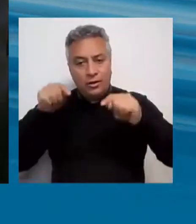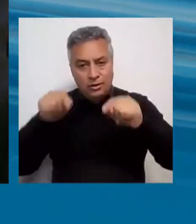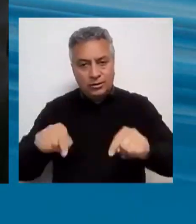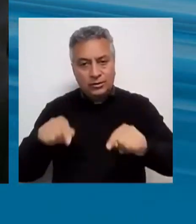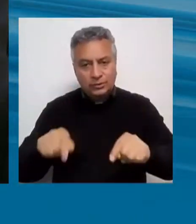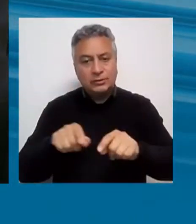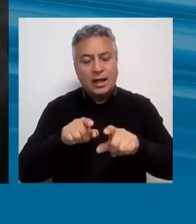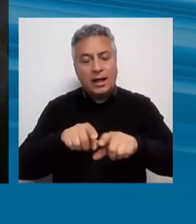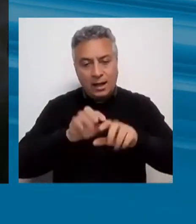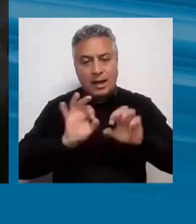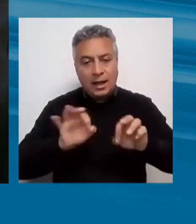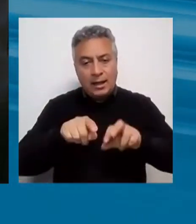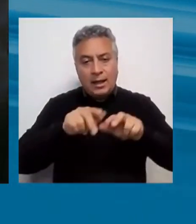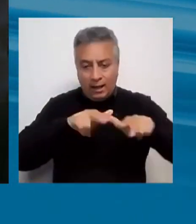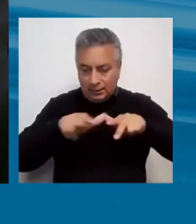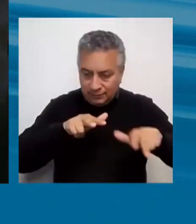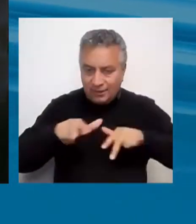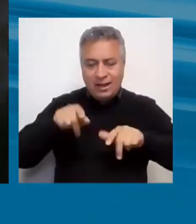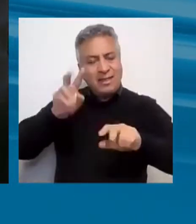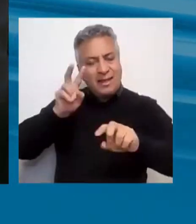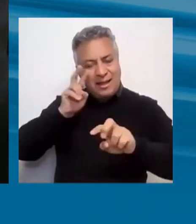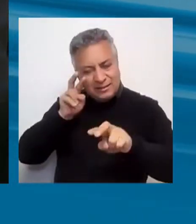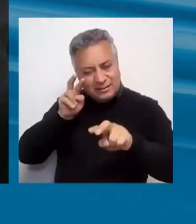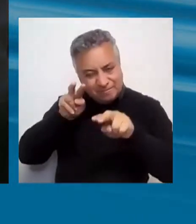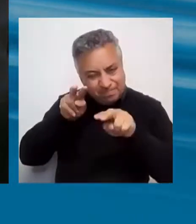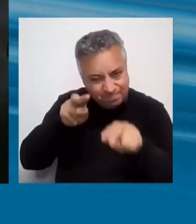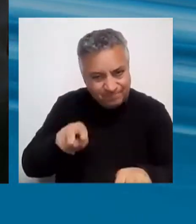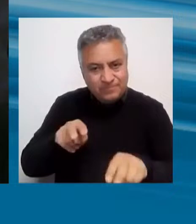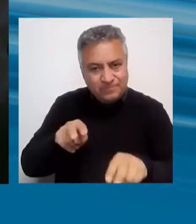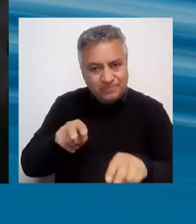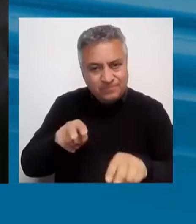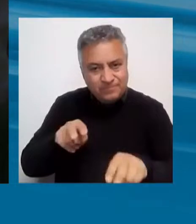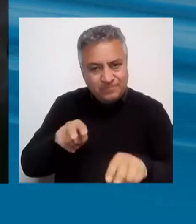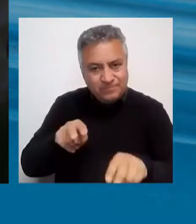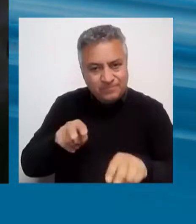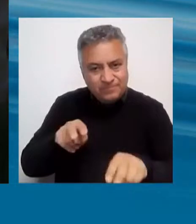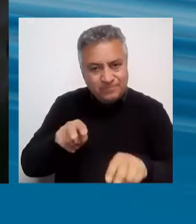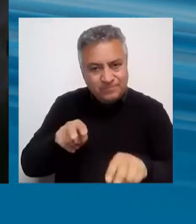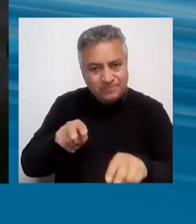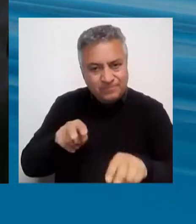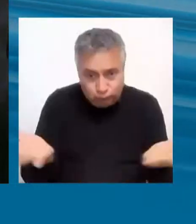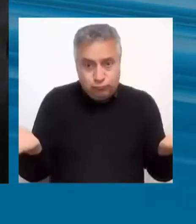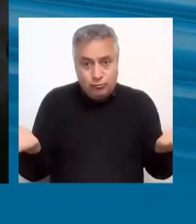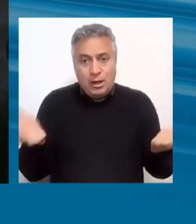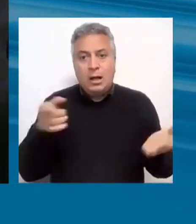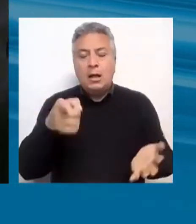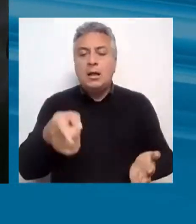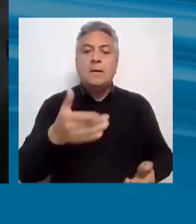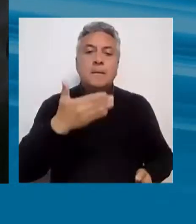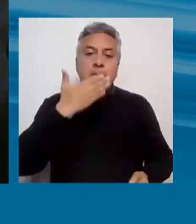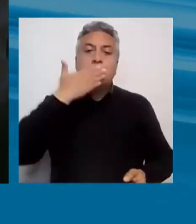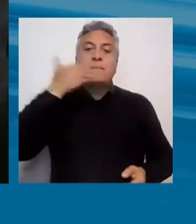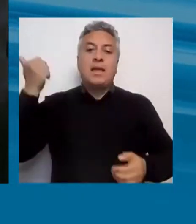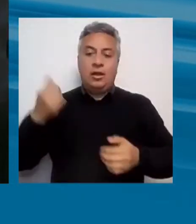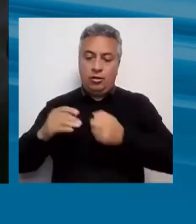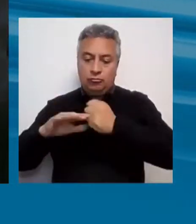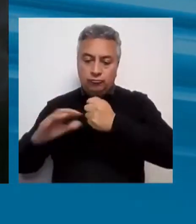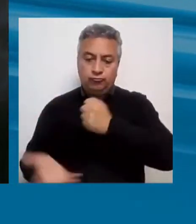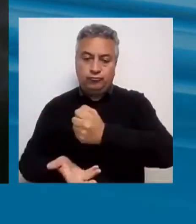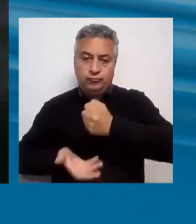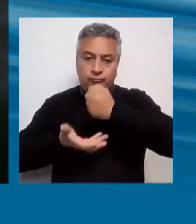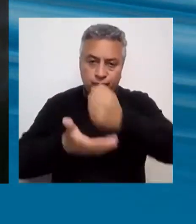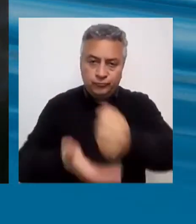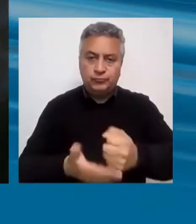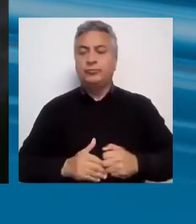And if it is duly focalized and redistributed, they will have a